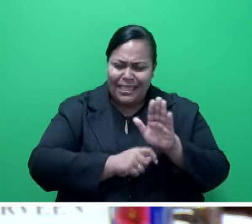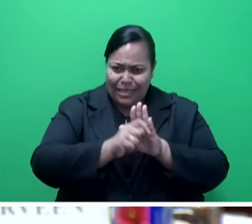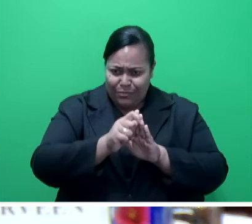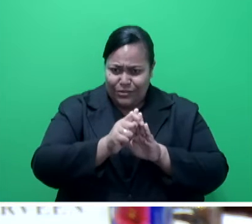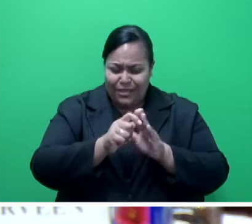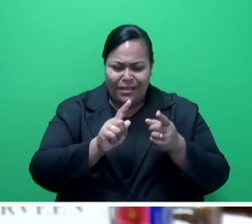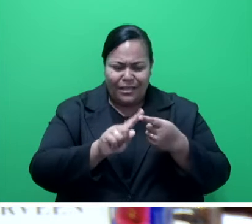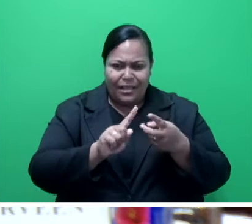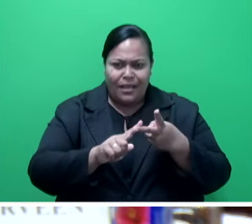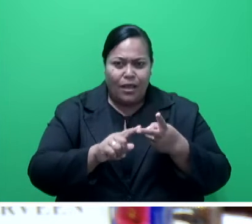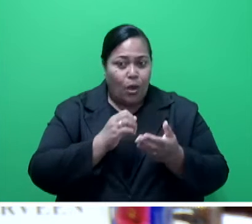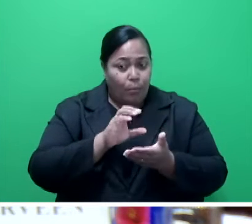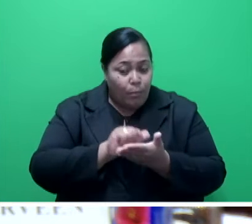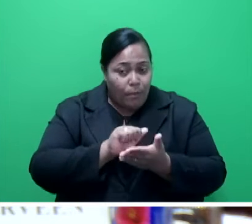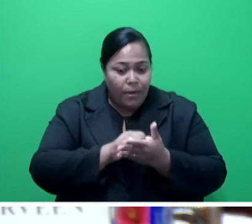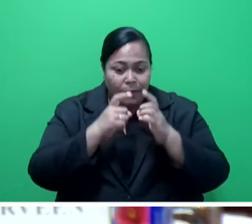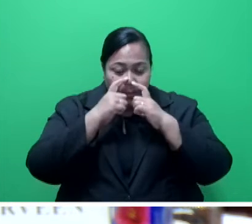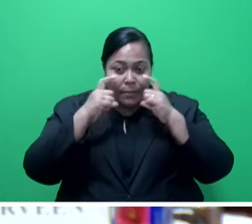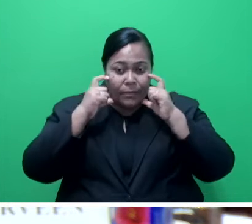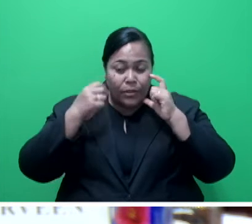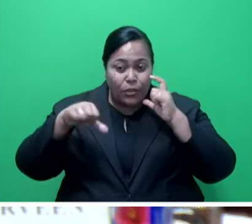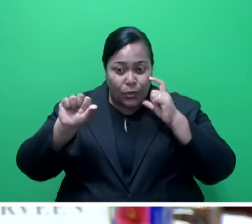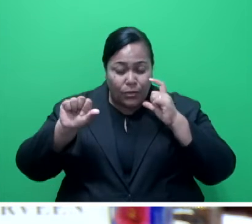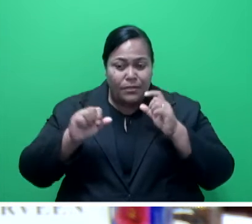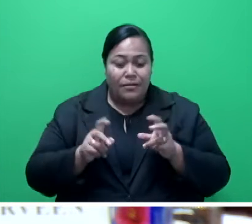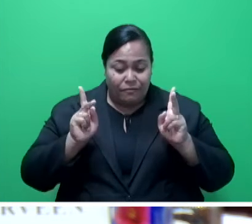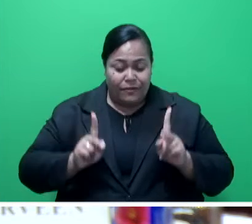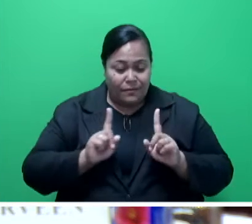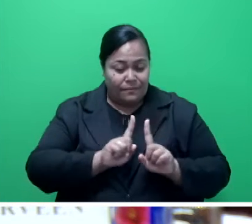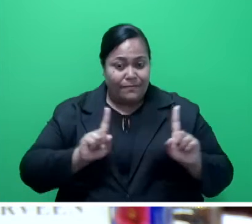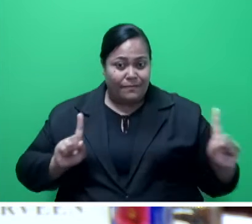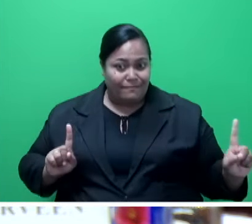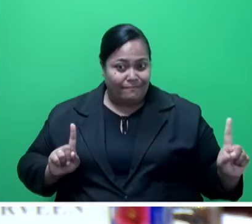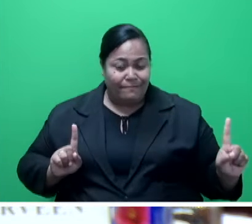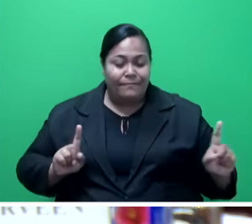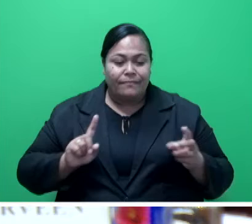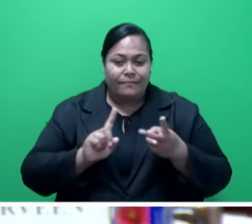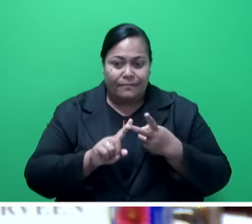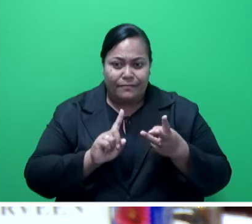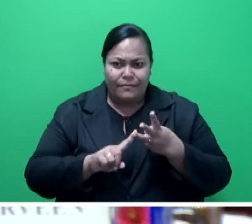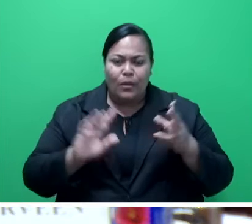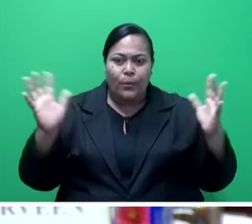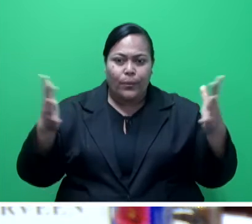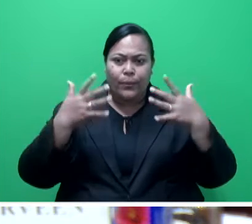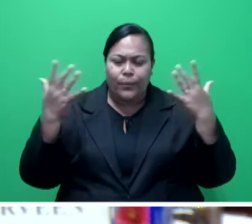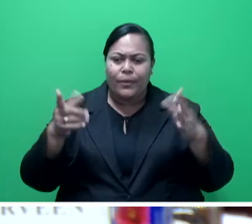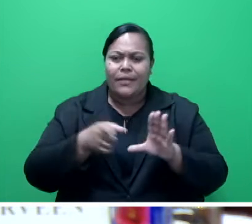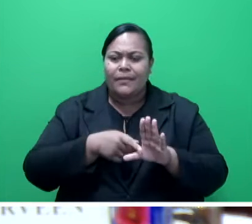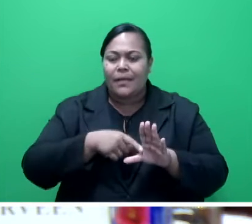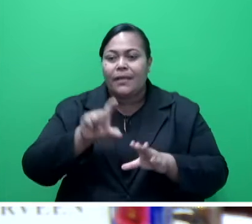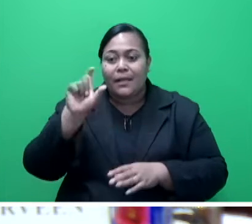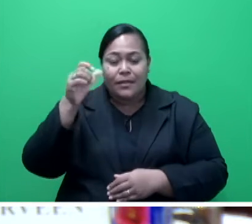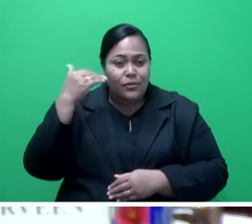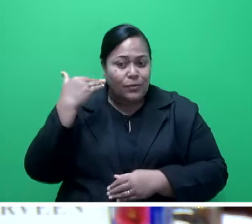mask use, physical distancing as much as possible, increased ventilation in classrooms,